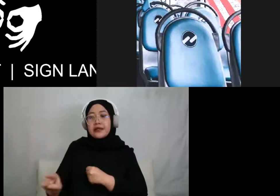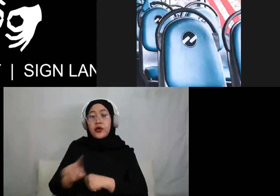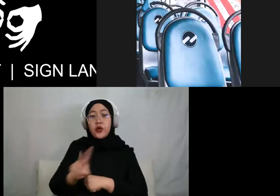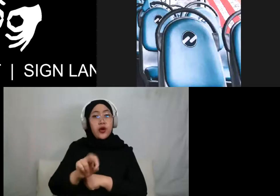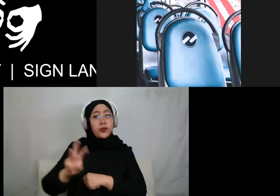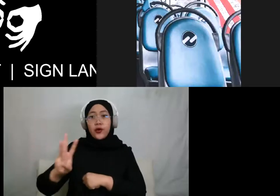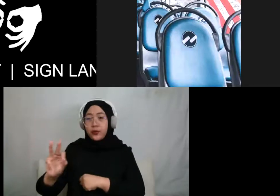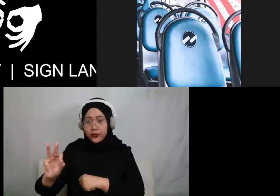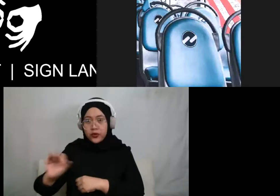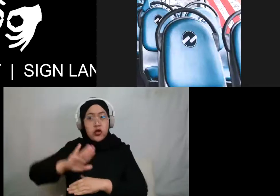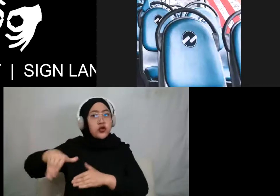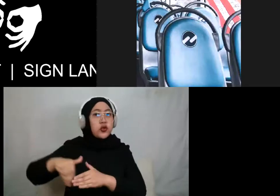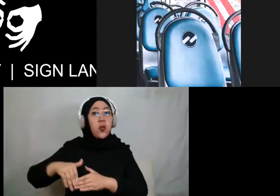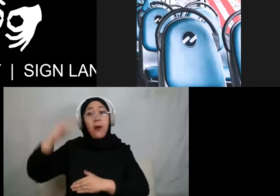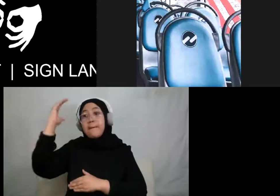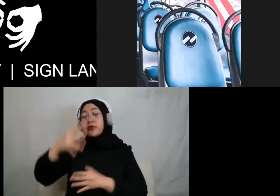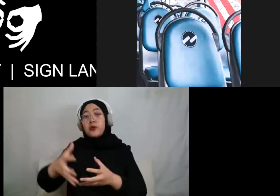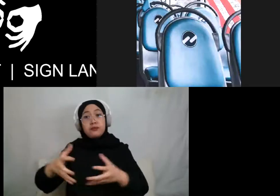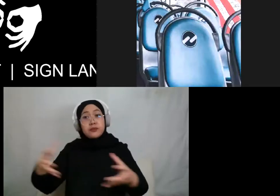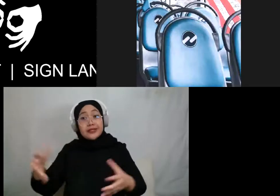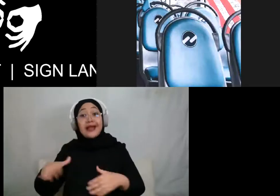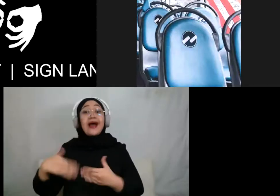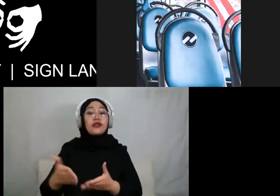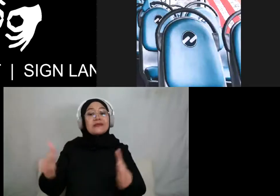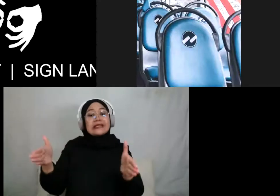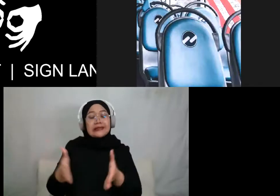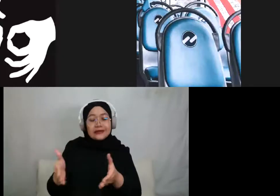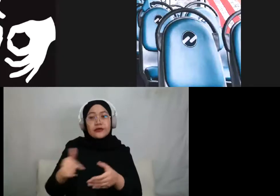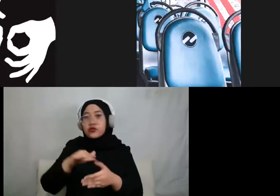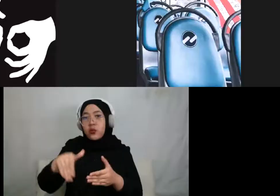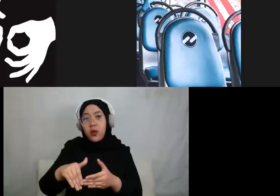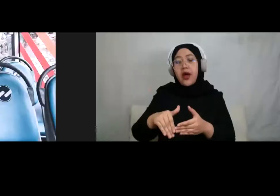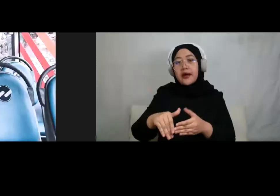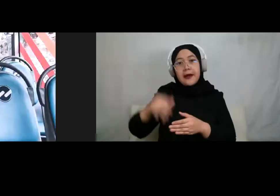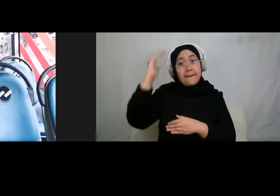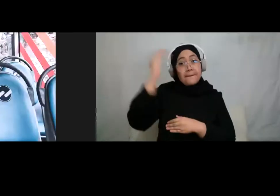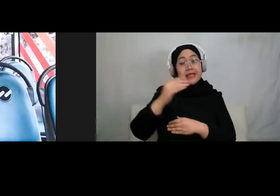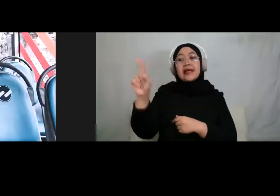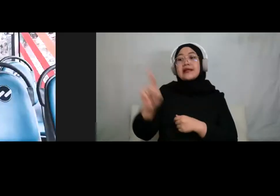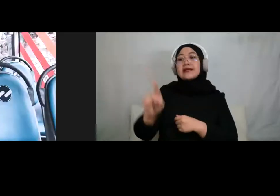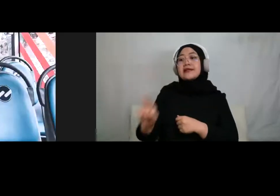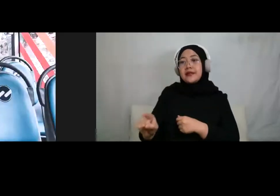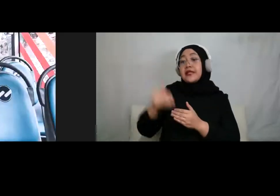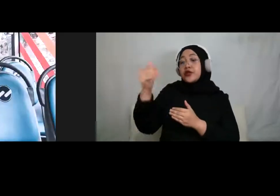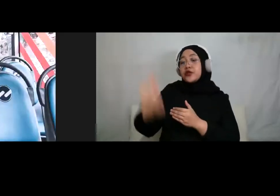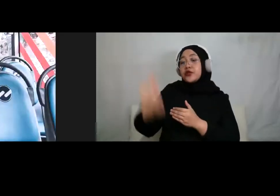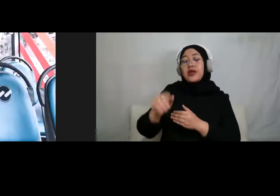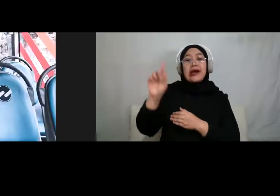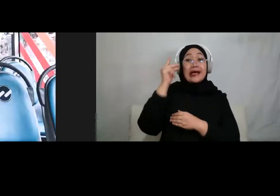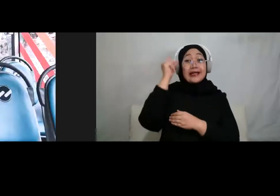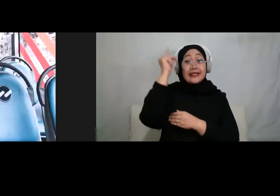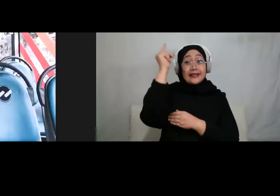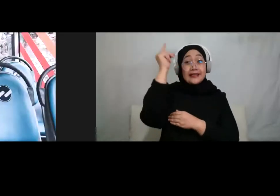medium buses that we procure will be electric. We also plan to first electrify the 12-meter buses